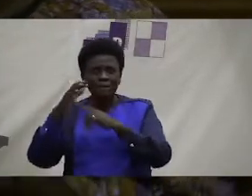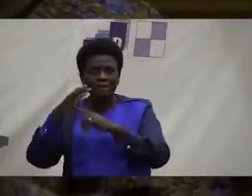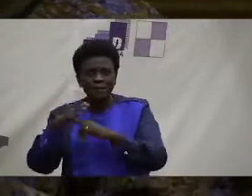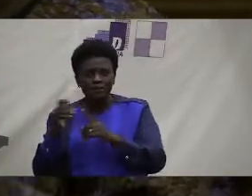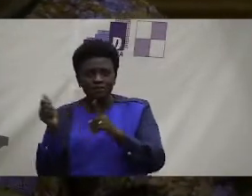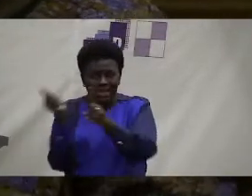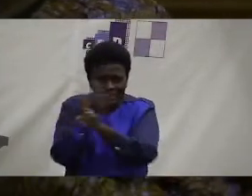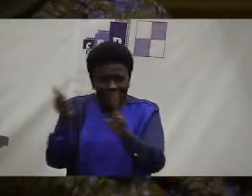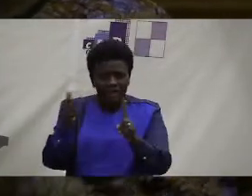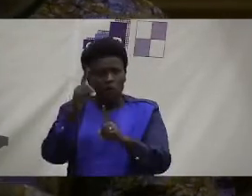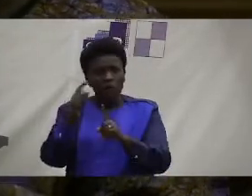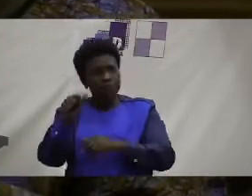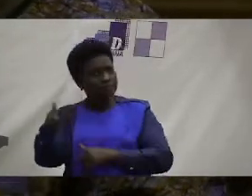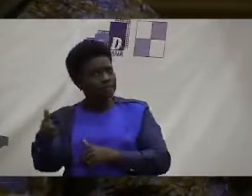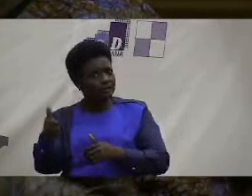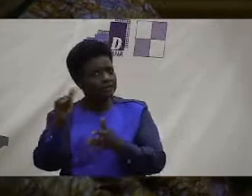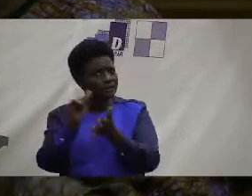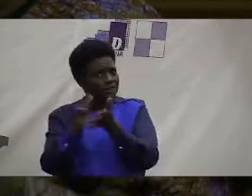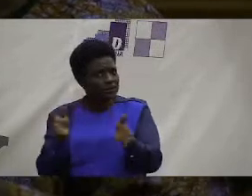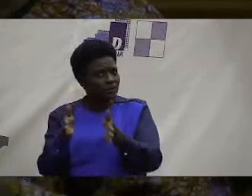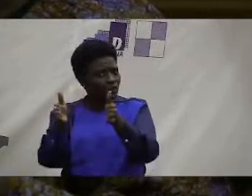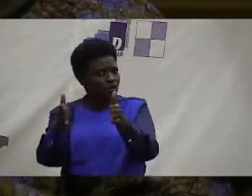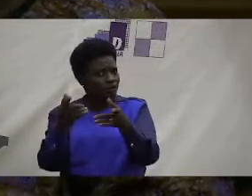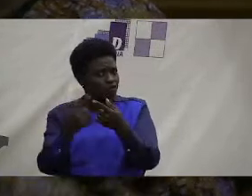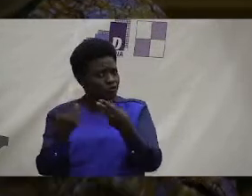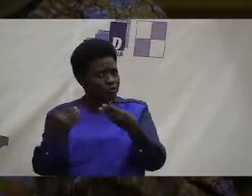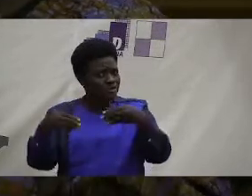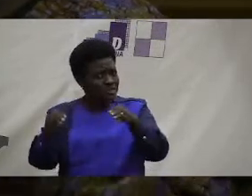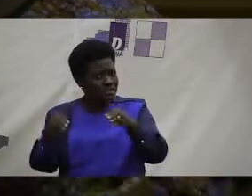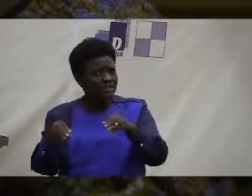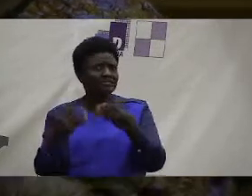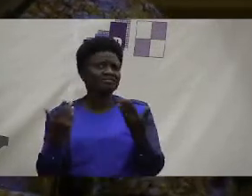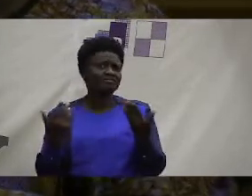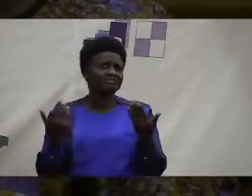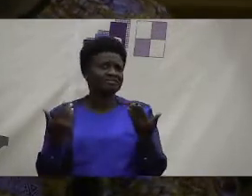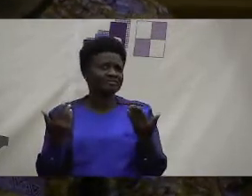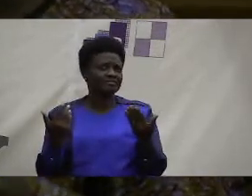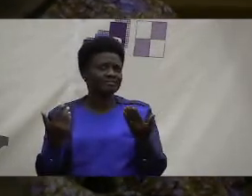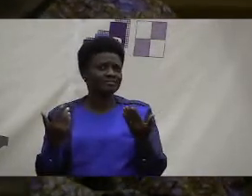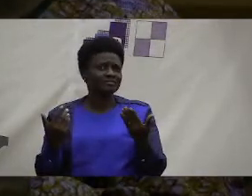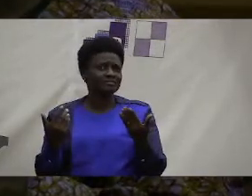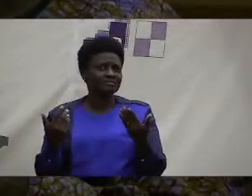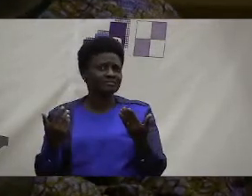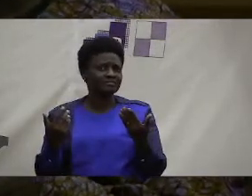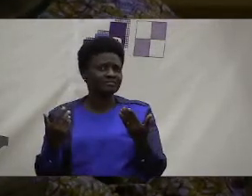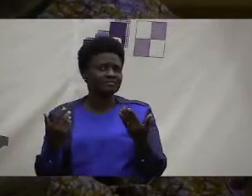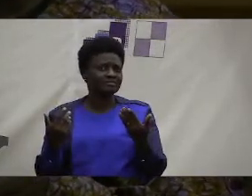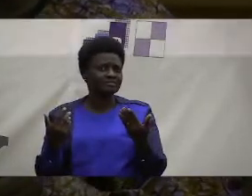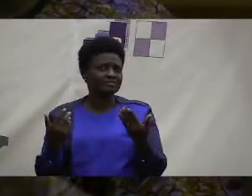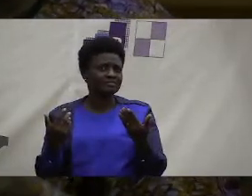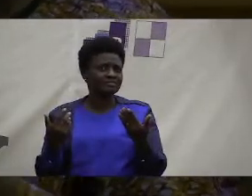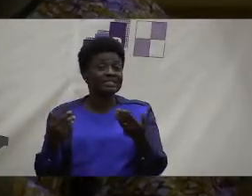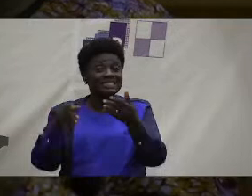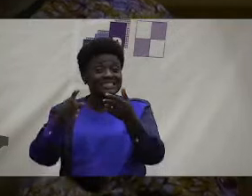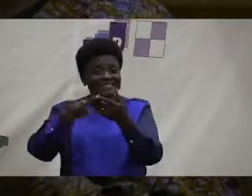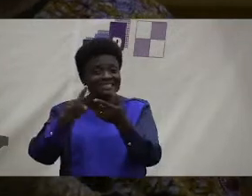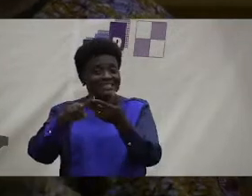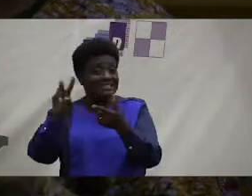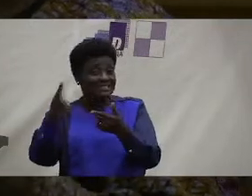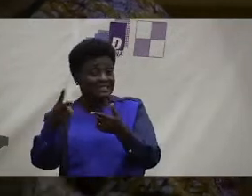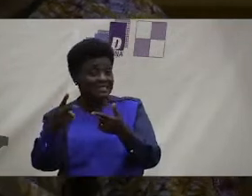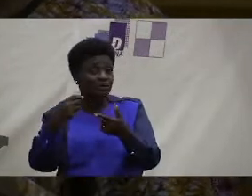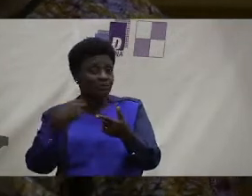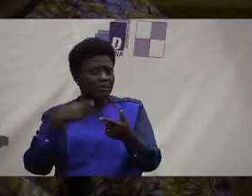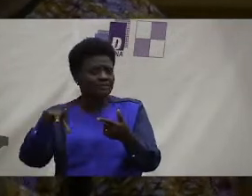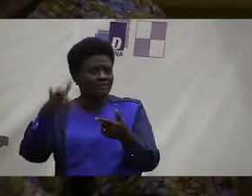anti one another, because that's the way that they can sell adverts and so on and so forth. Okay. And secondly, we have